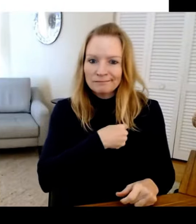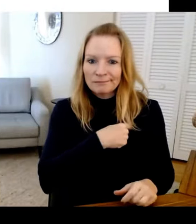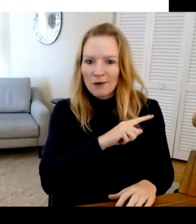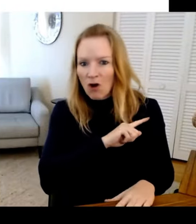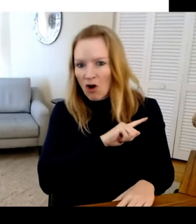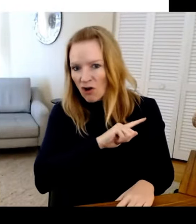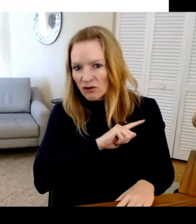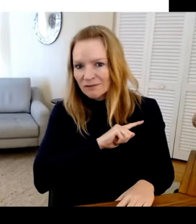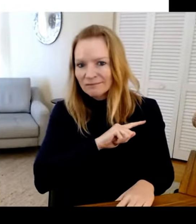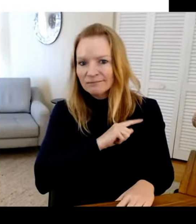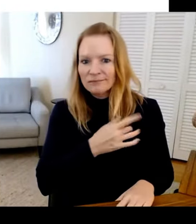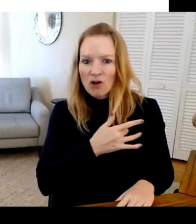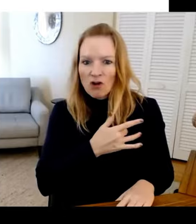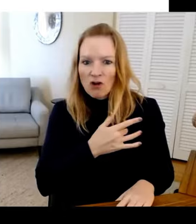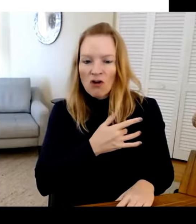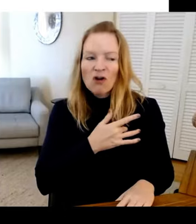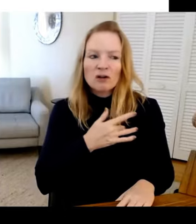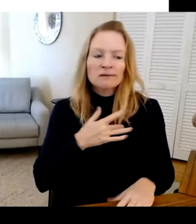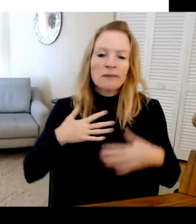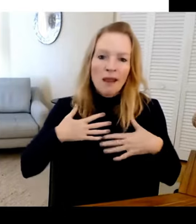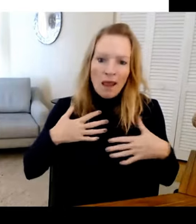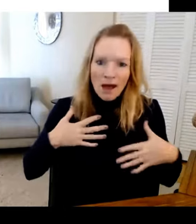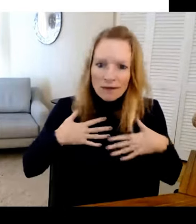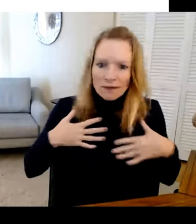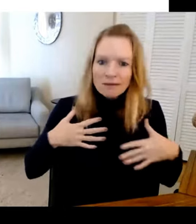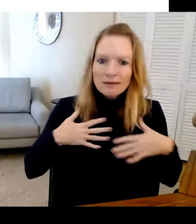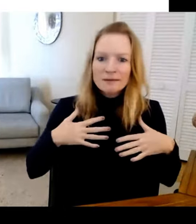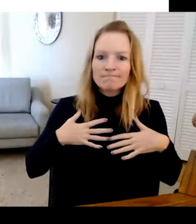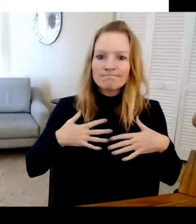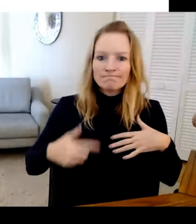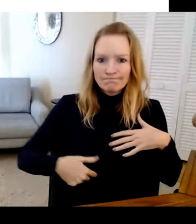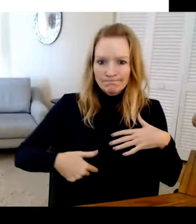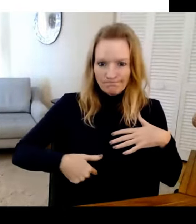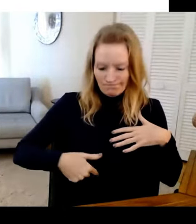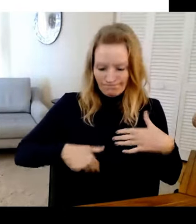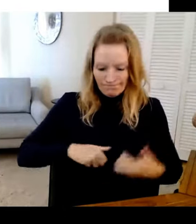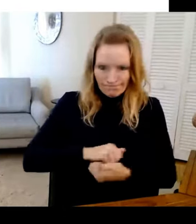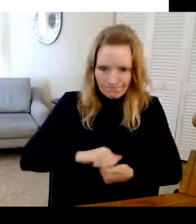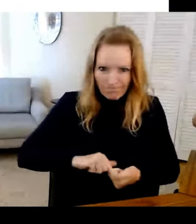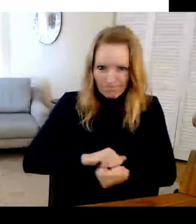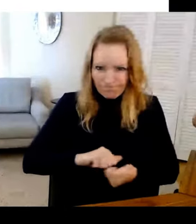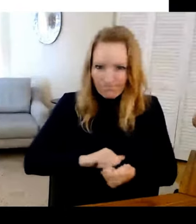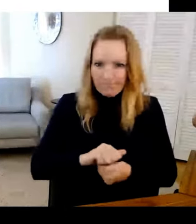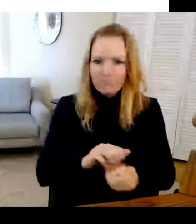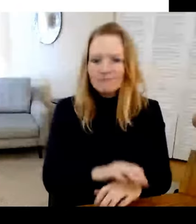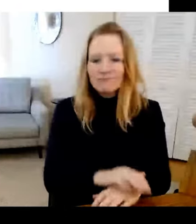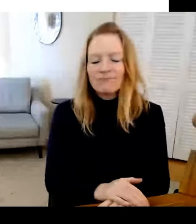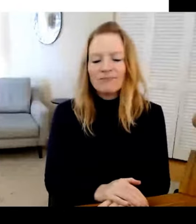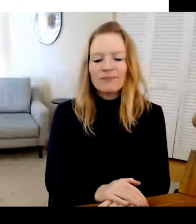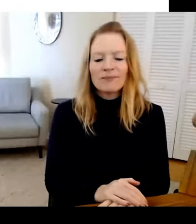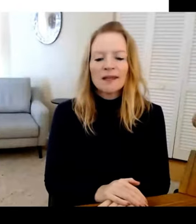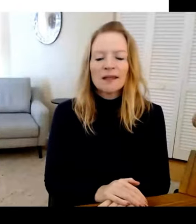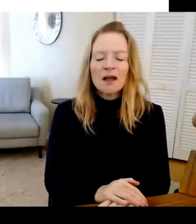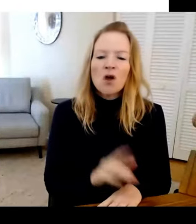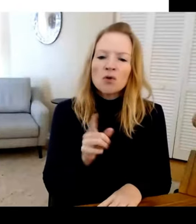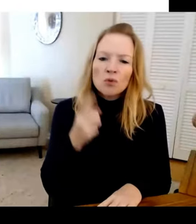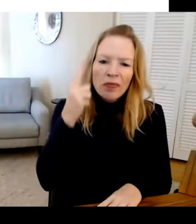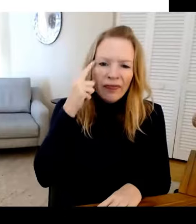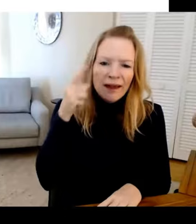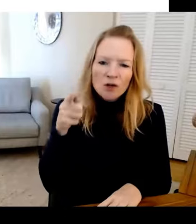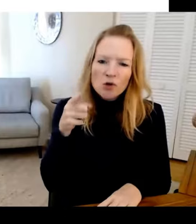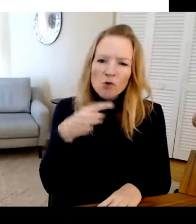what's also controlled by the brain is our heart, our heartbeat, breathing,